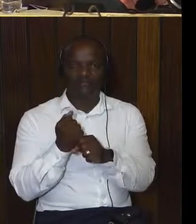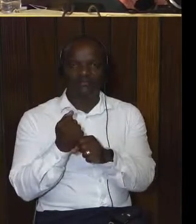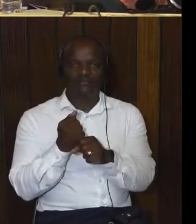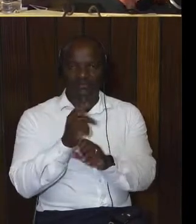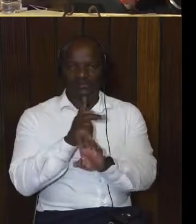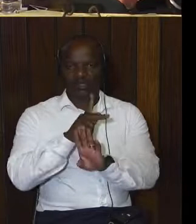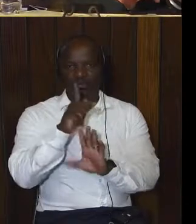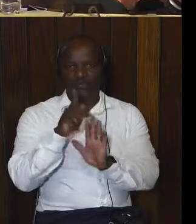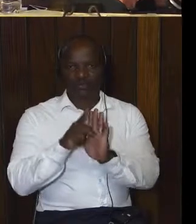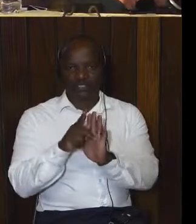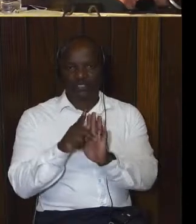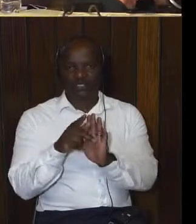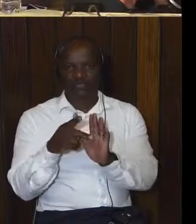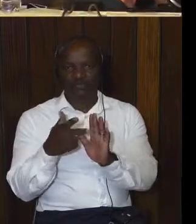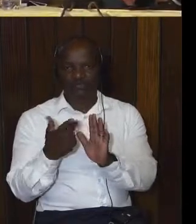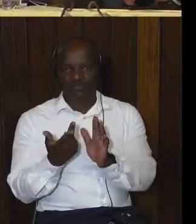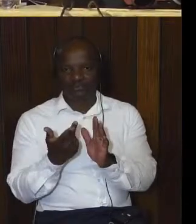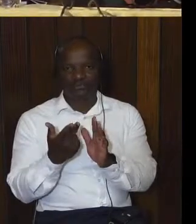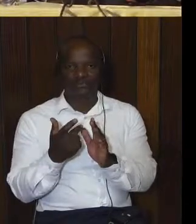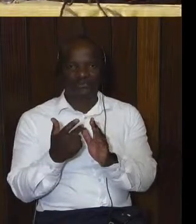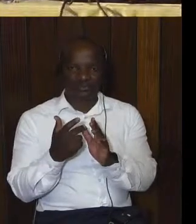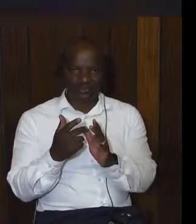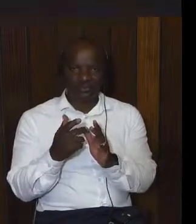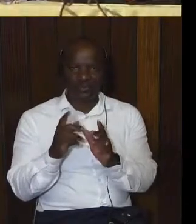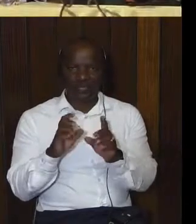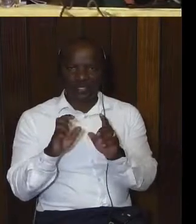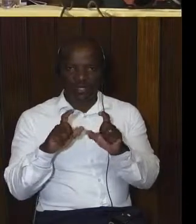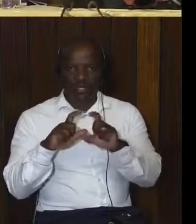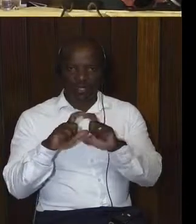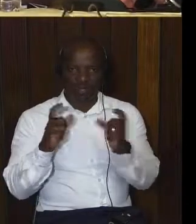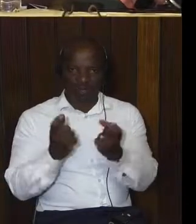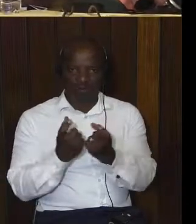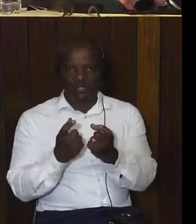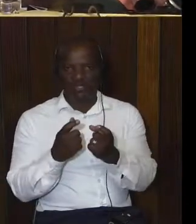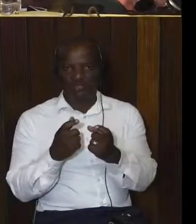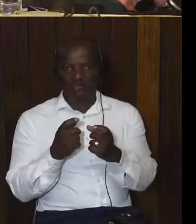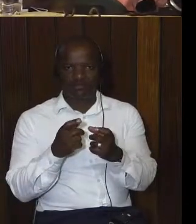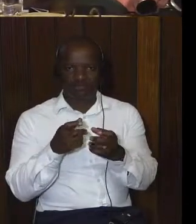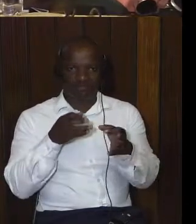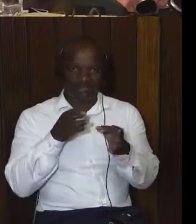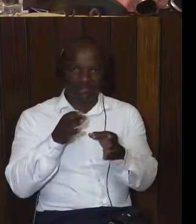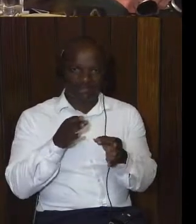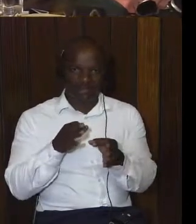and we did engage on this, and we did give the committee quite a lot of background and context